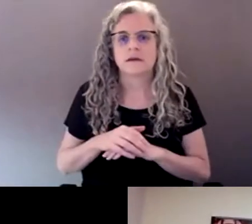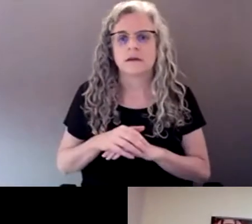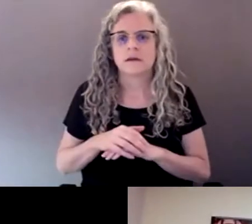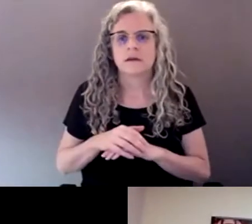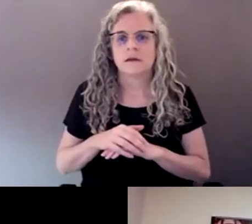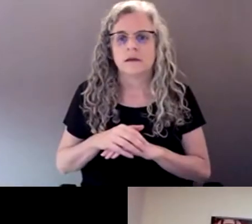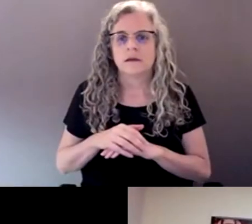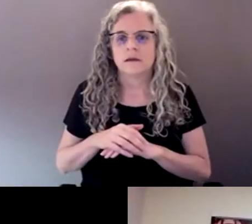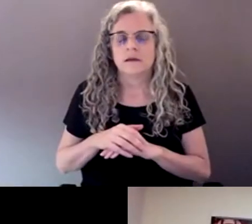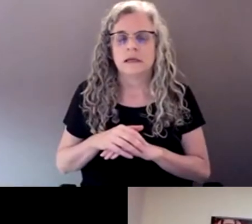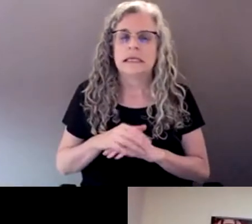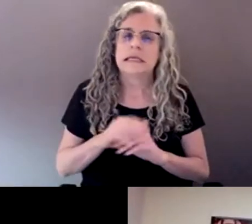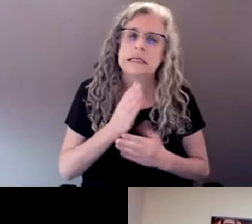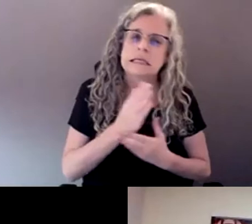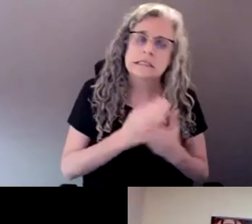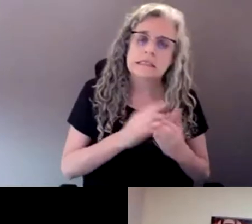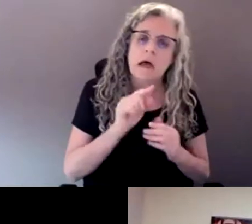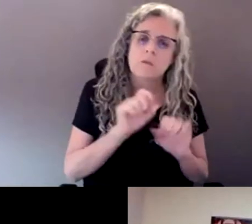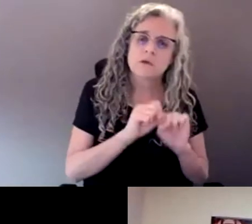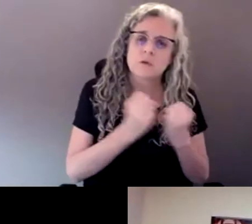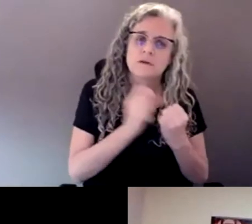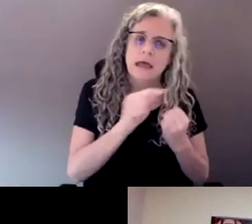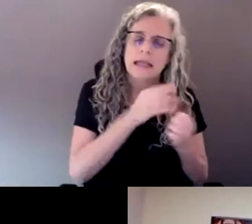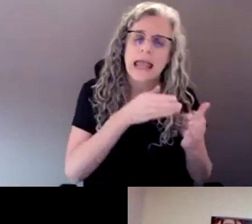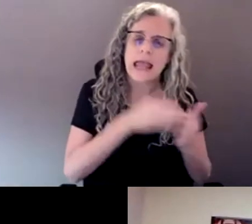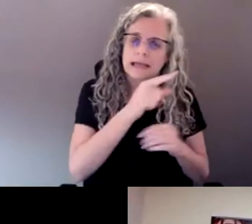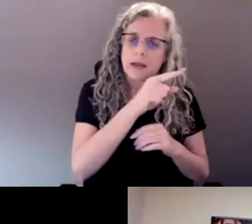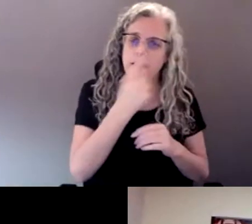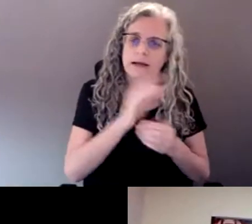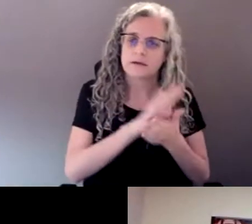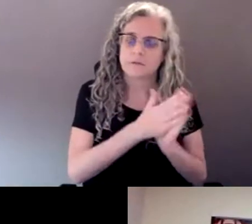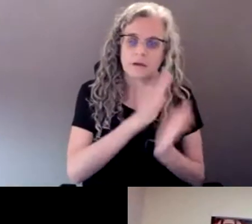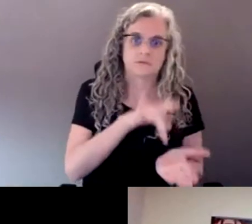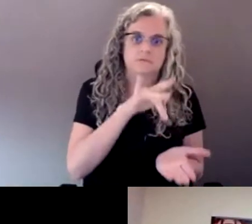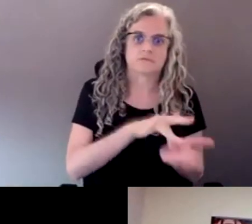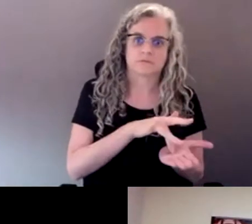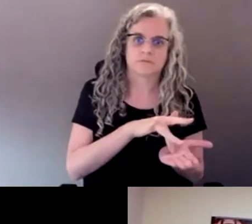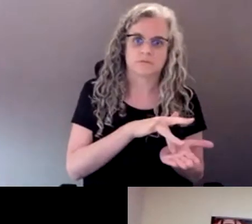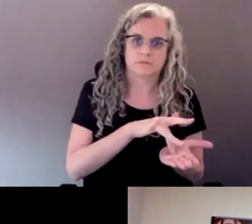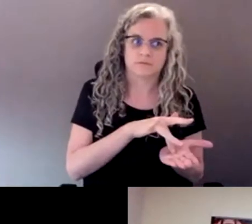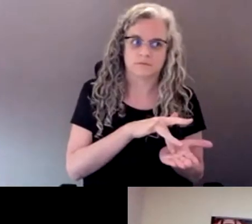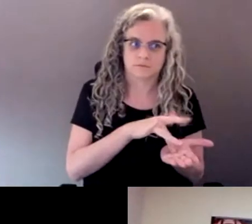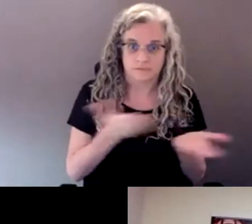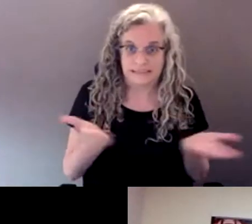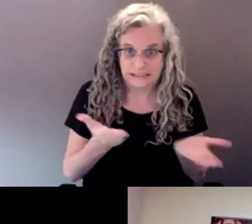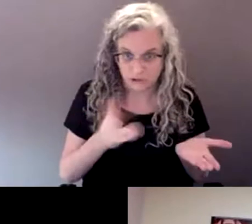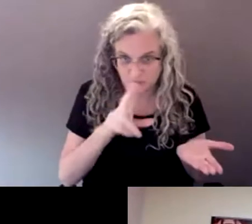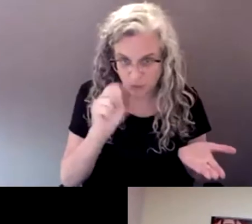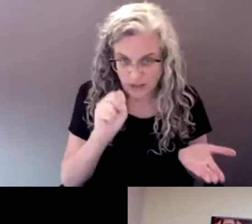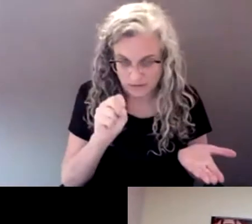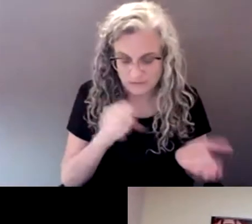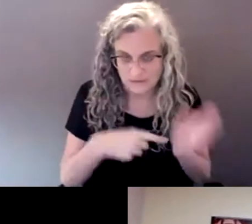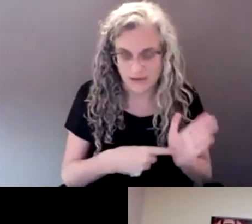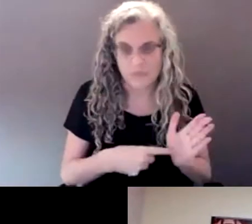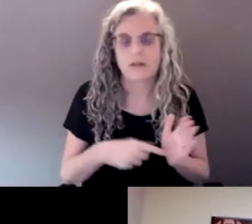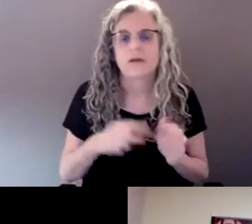except in some societies where anti-Blackness becomes really central to ideological thought, and I think ours is one of those, But in